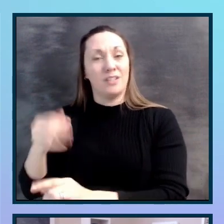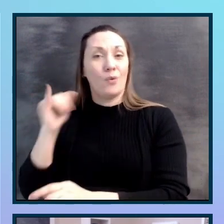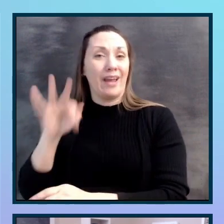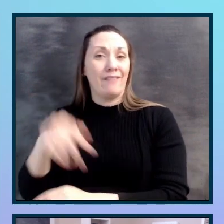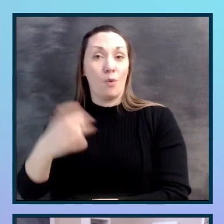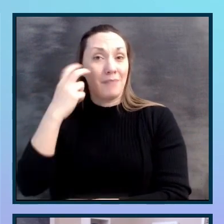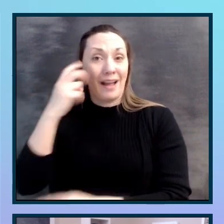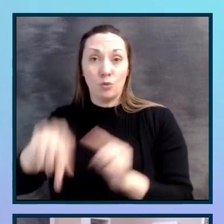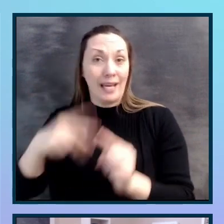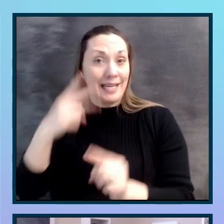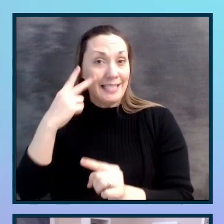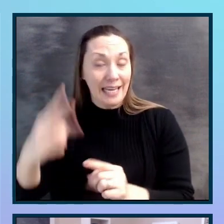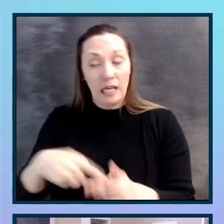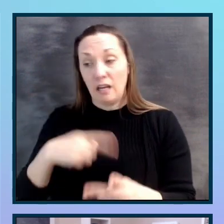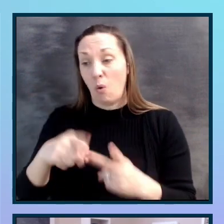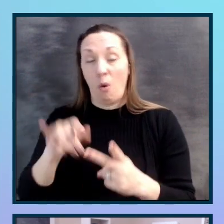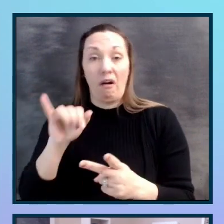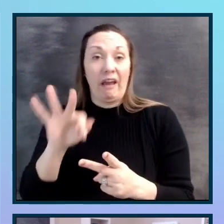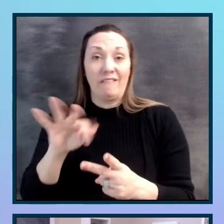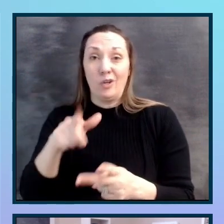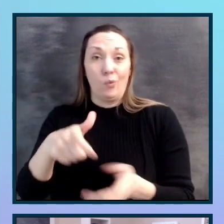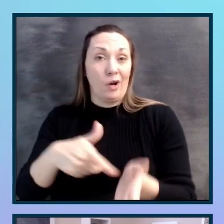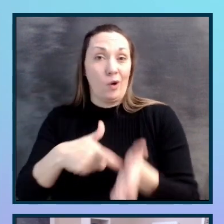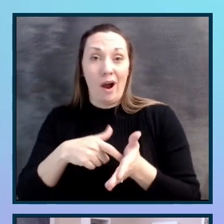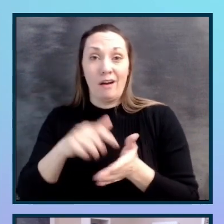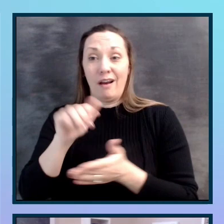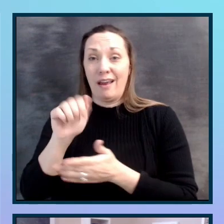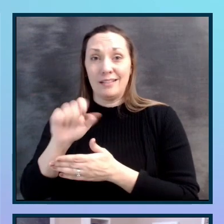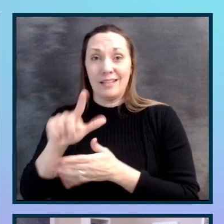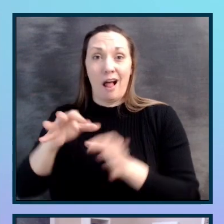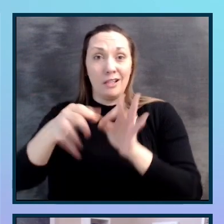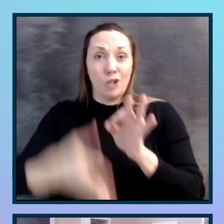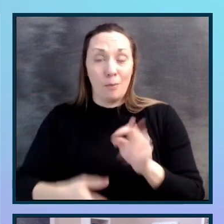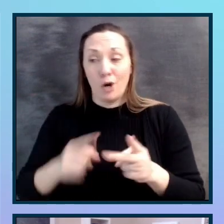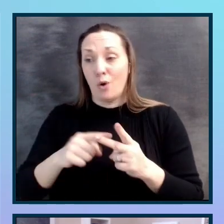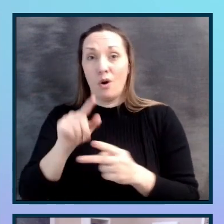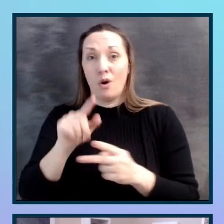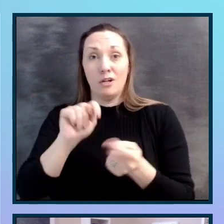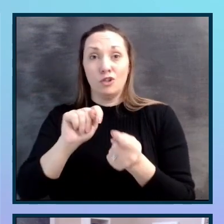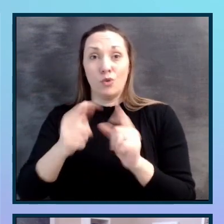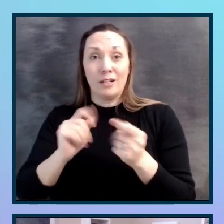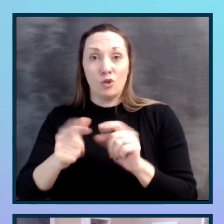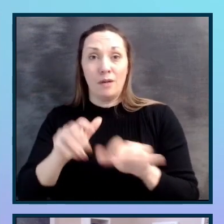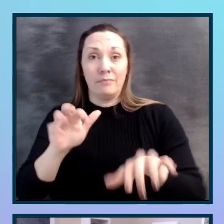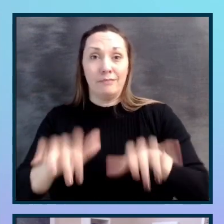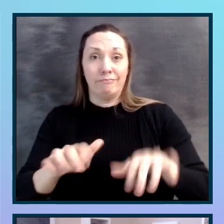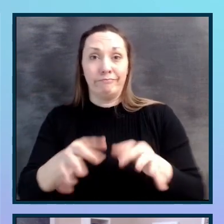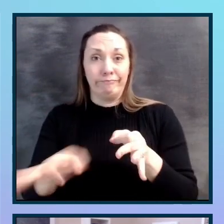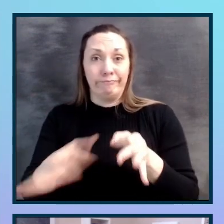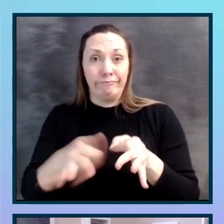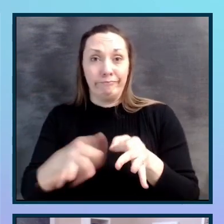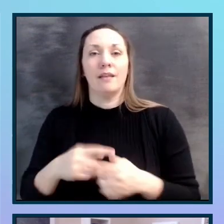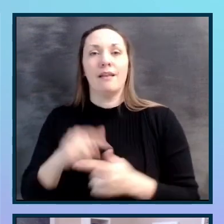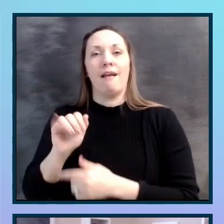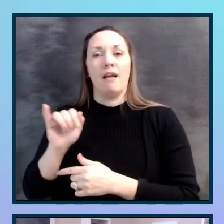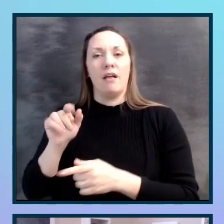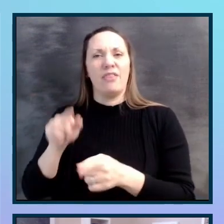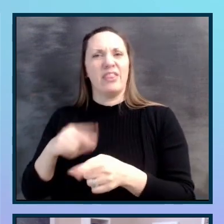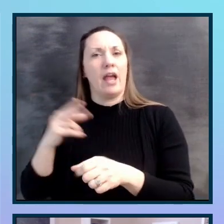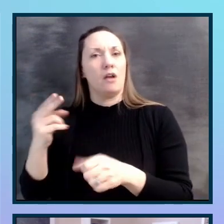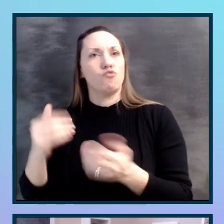and cannot see, or someone who requires ASL or transcripts, the AI model that Steam uses to recommend you